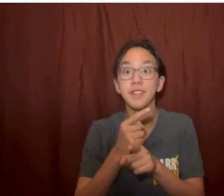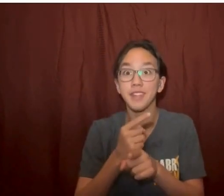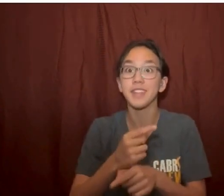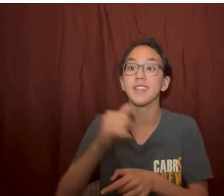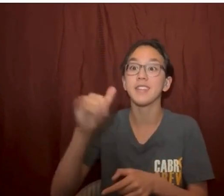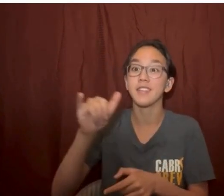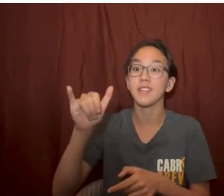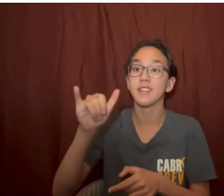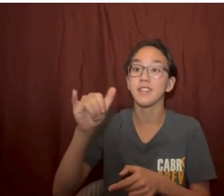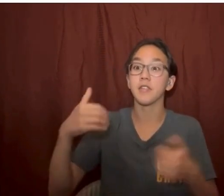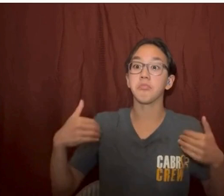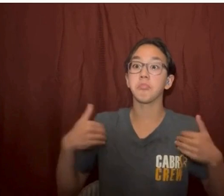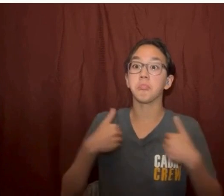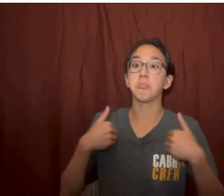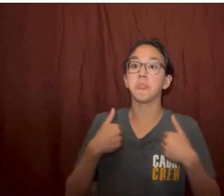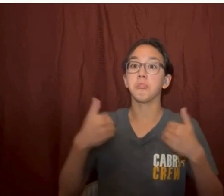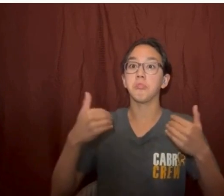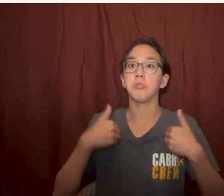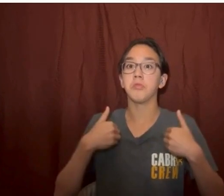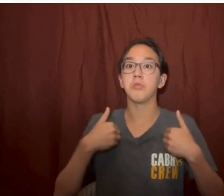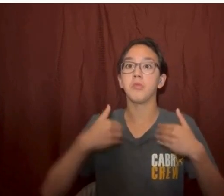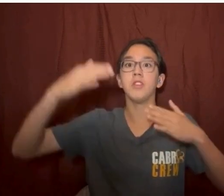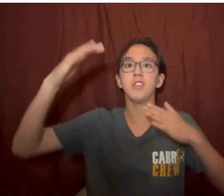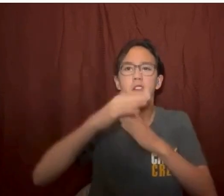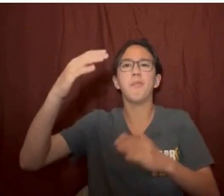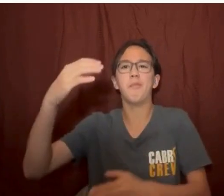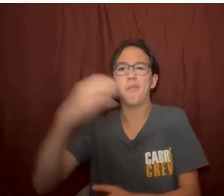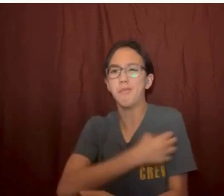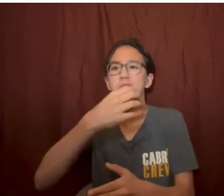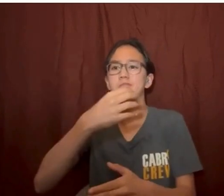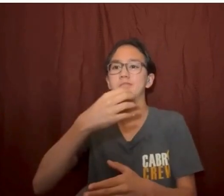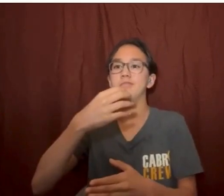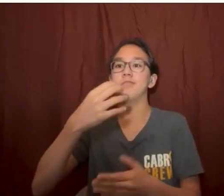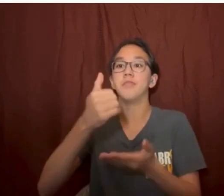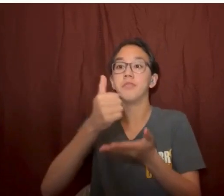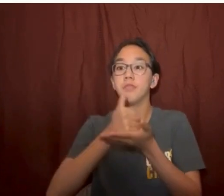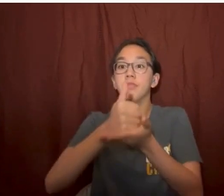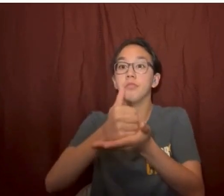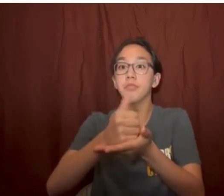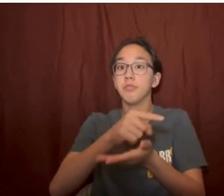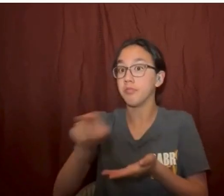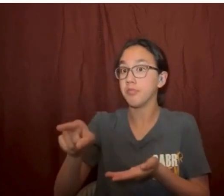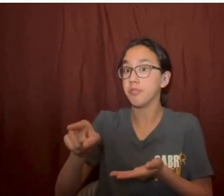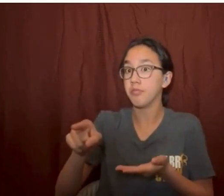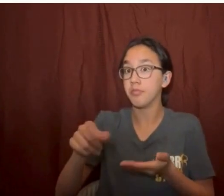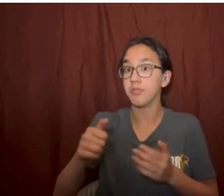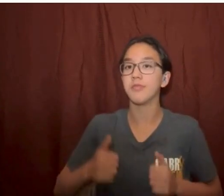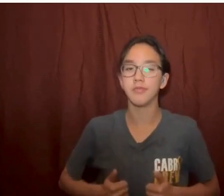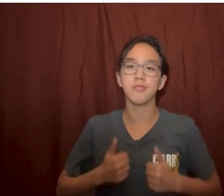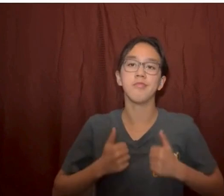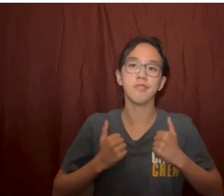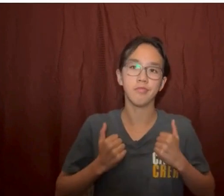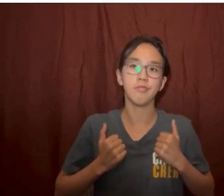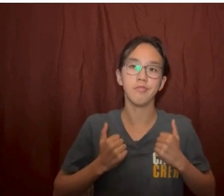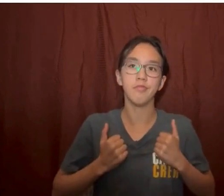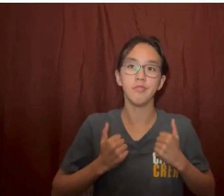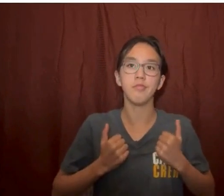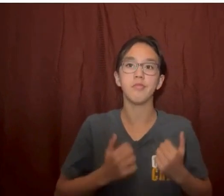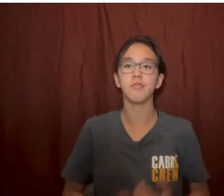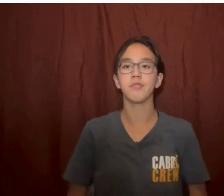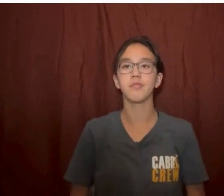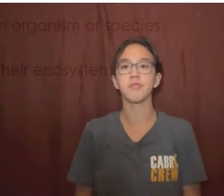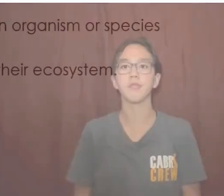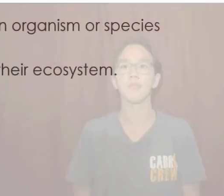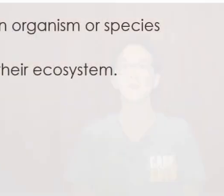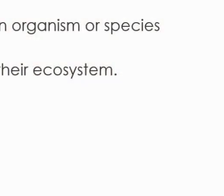Right. It's kind of like these creatures have superpowers that help them to survive and